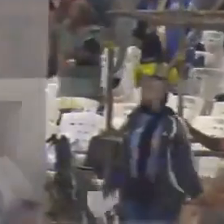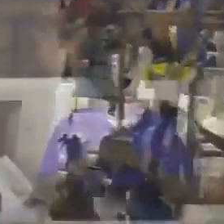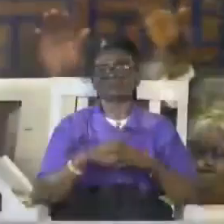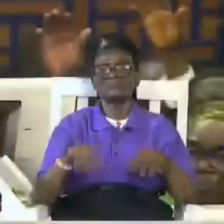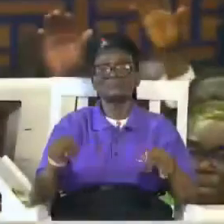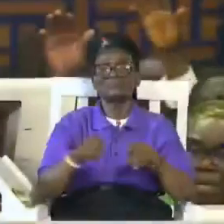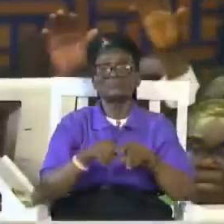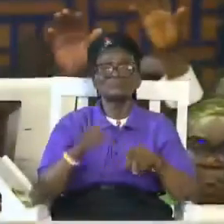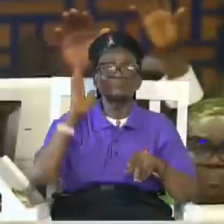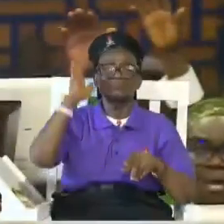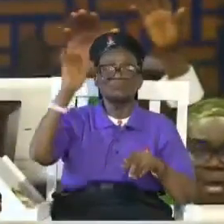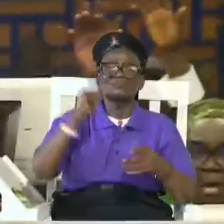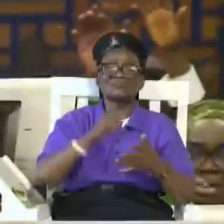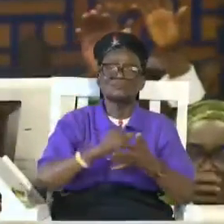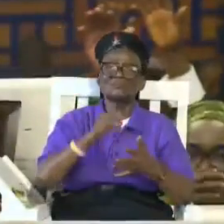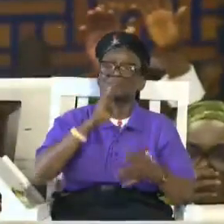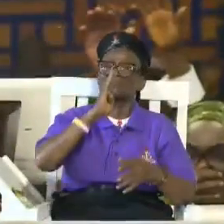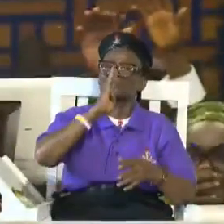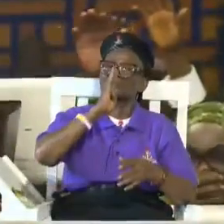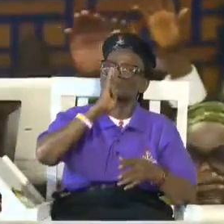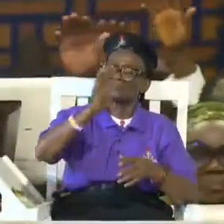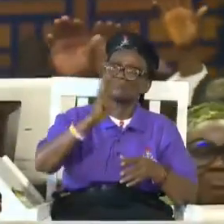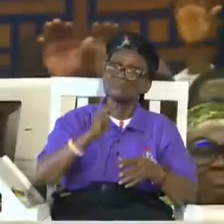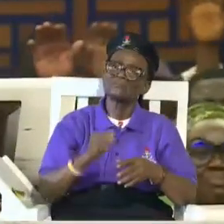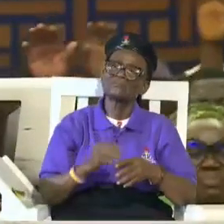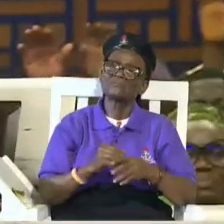So shall it be.